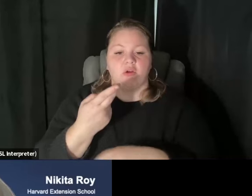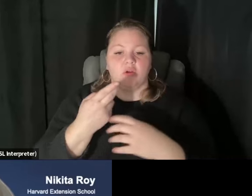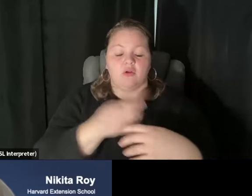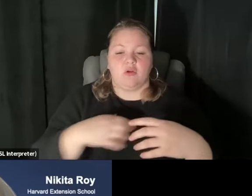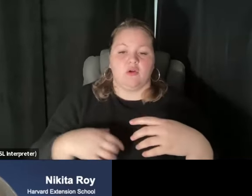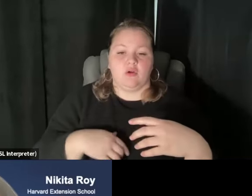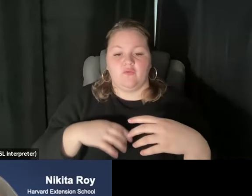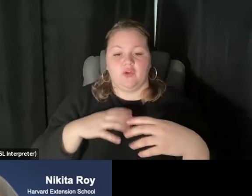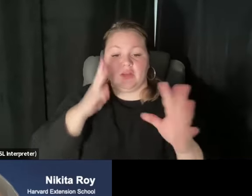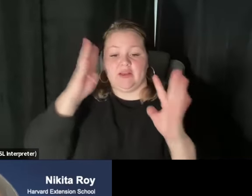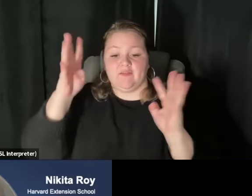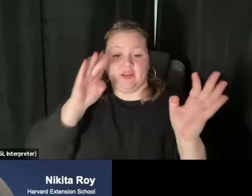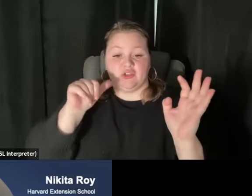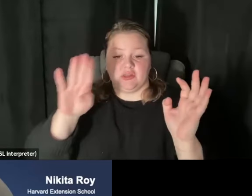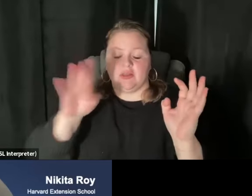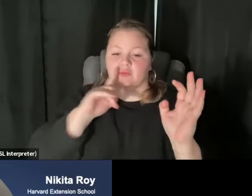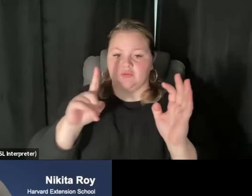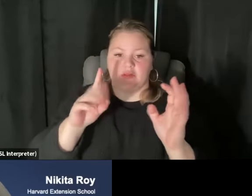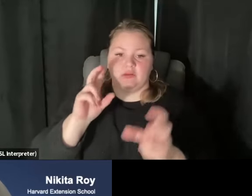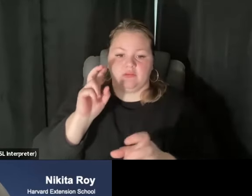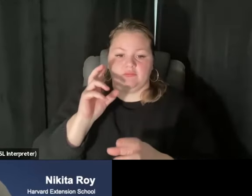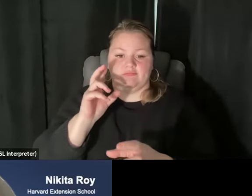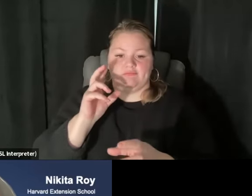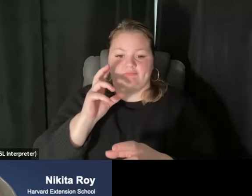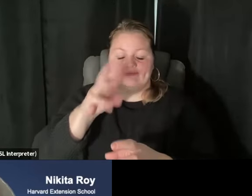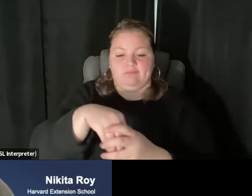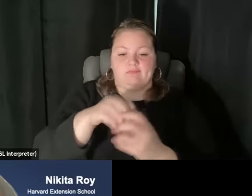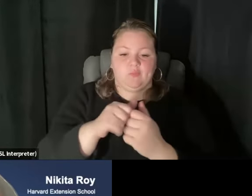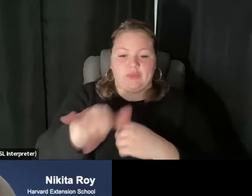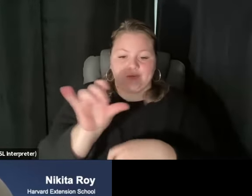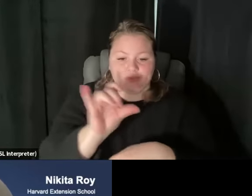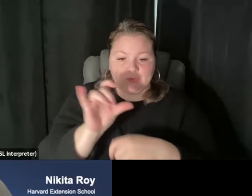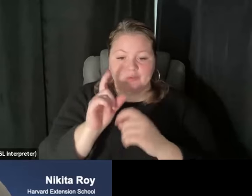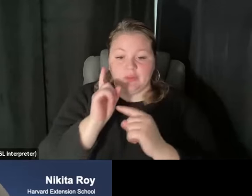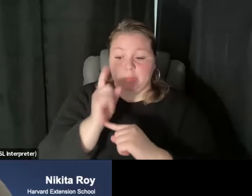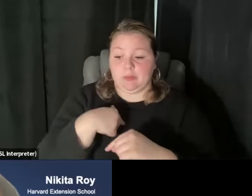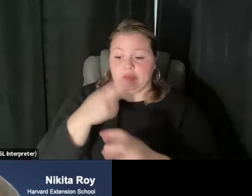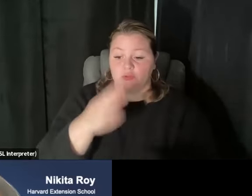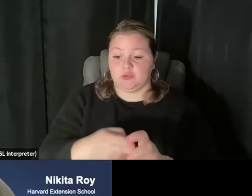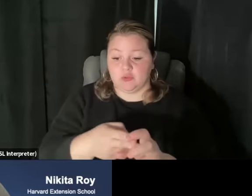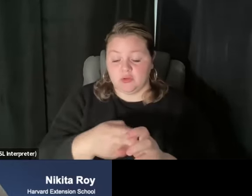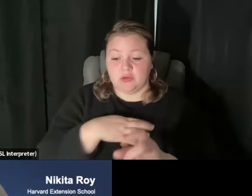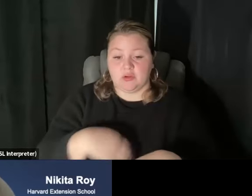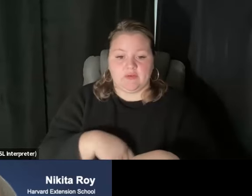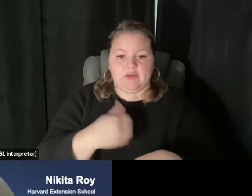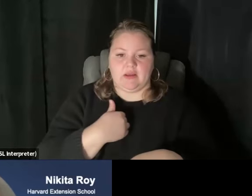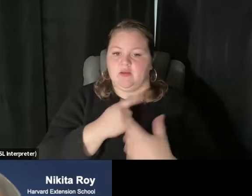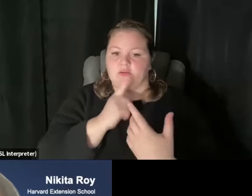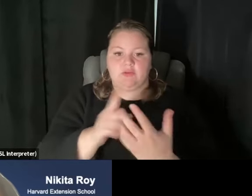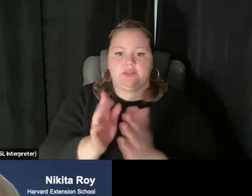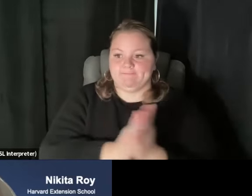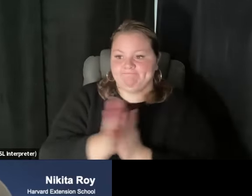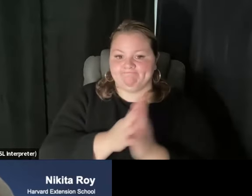huge contributor to that. Innovation, basically, the moment I joined Harvard, I had this entrepreneurial spirit, and that was